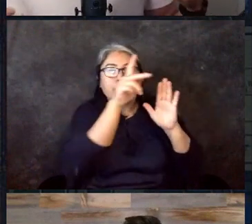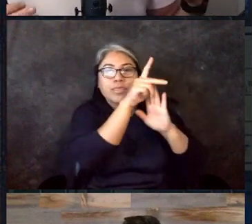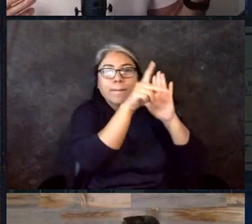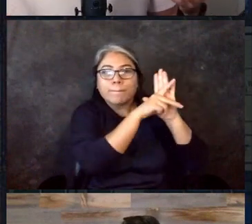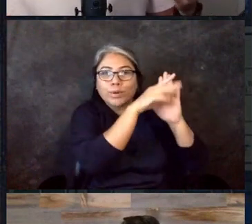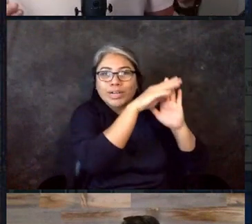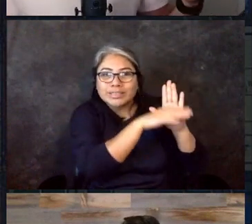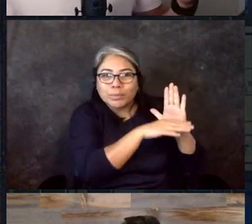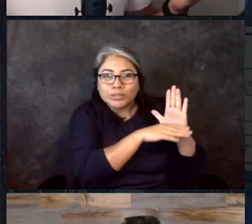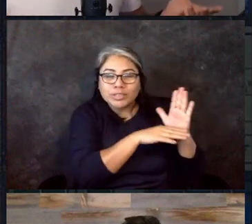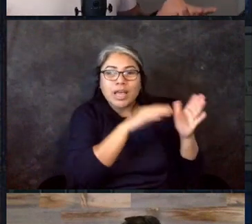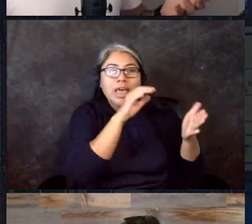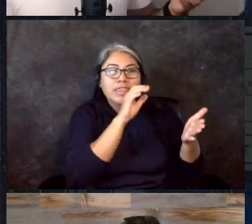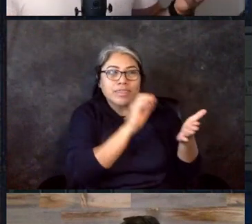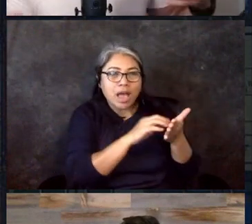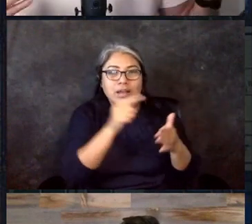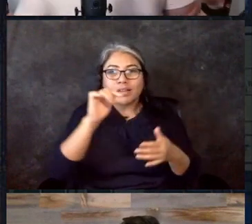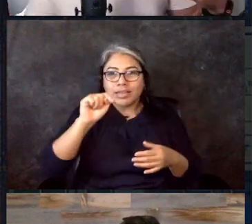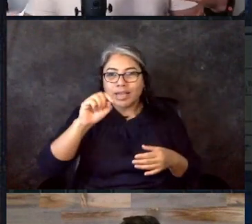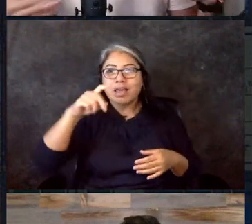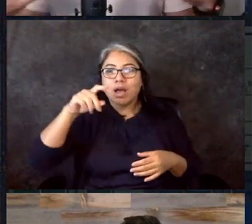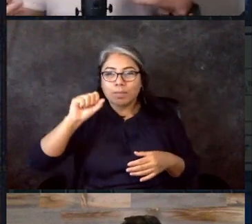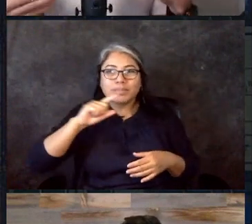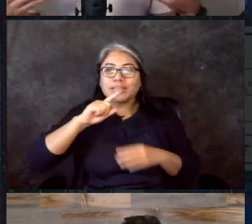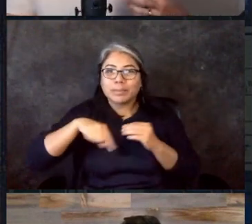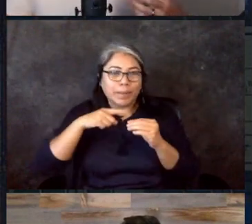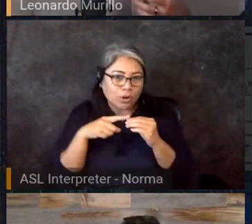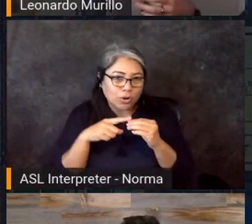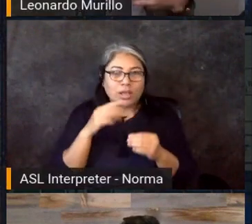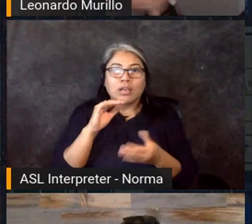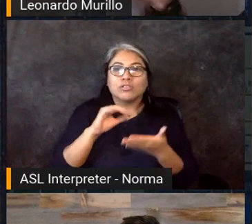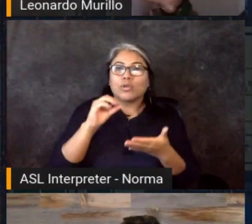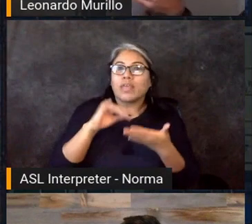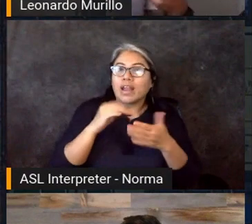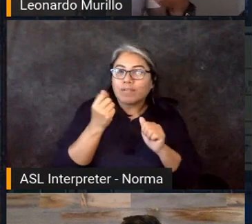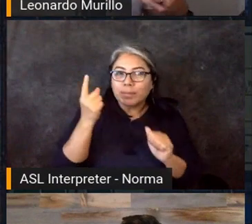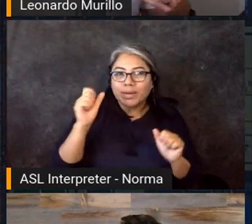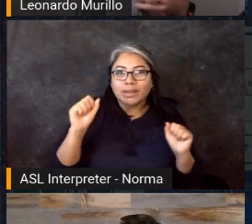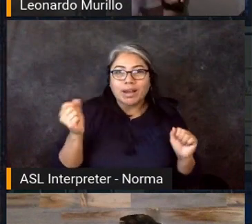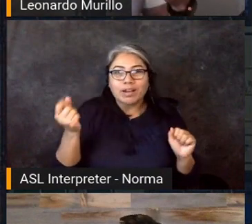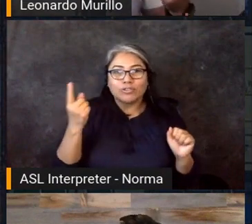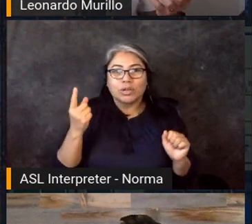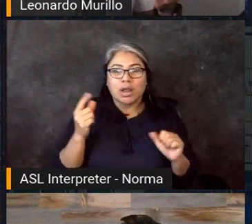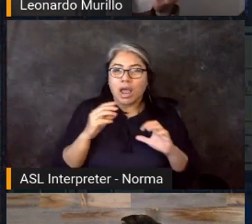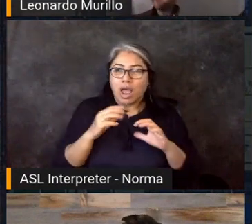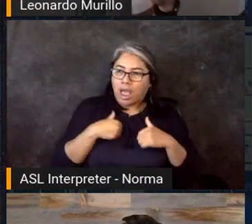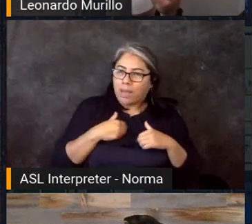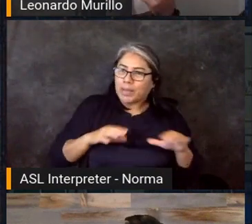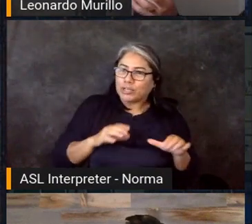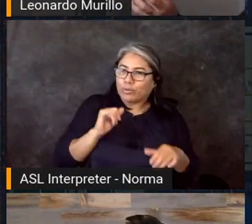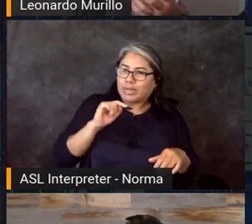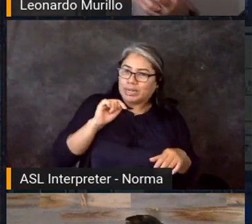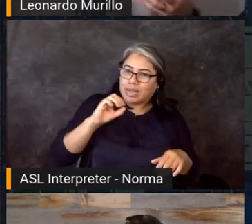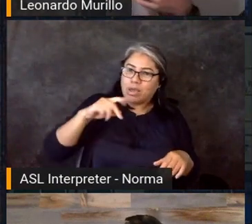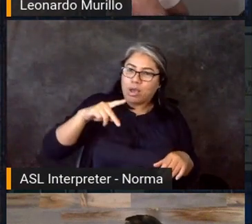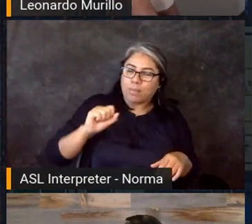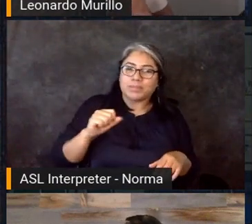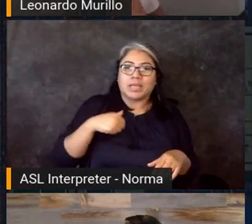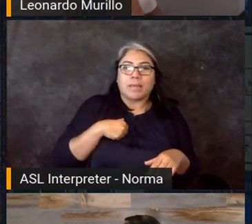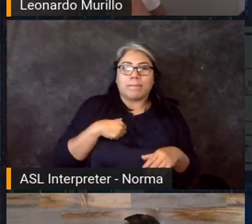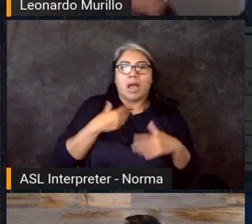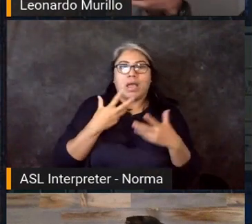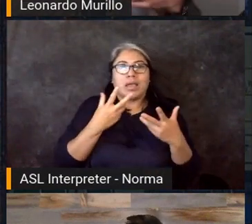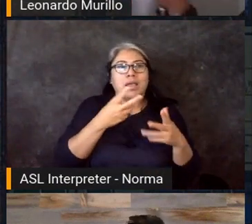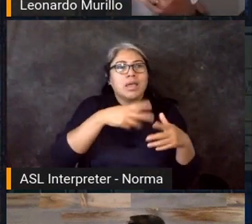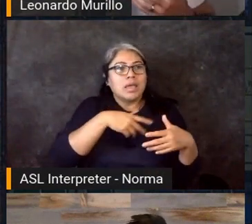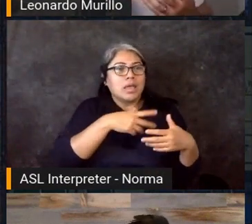govern what GitOps is really all about, right? So that everybody can understand, am I doing GitOps? Am I extracting the real value out of GitOps that I could